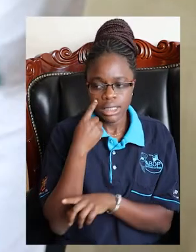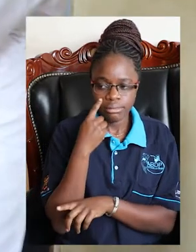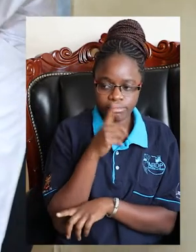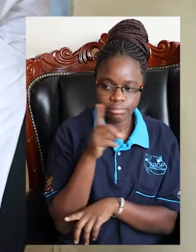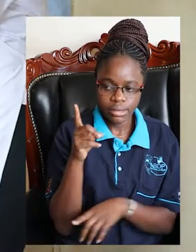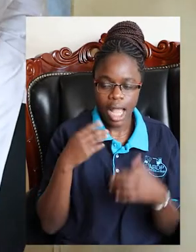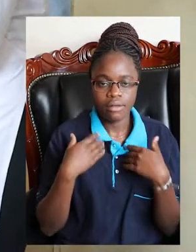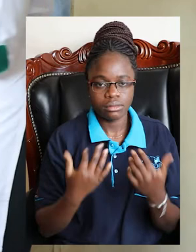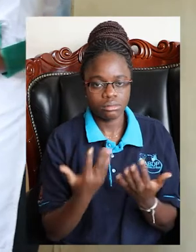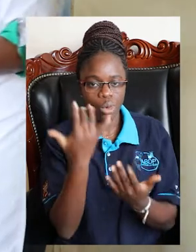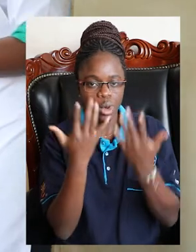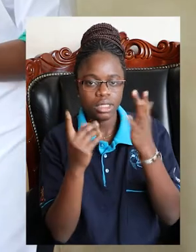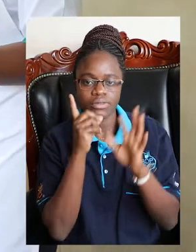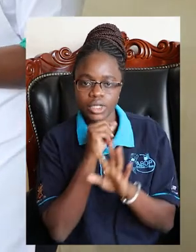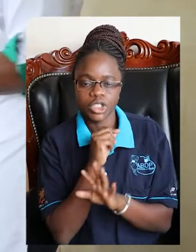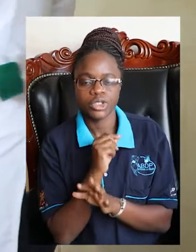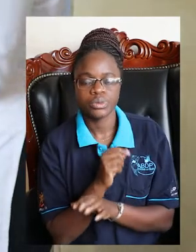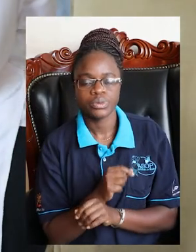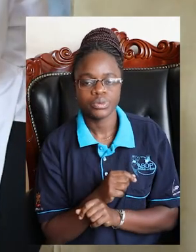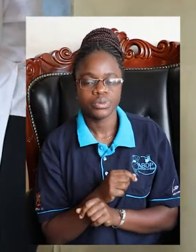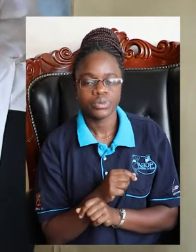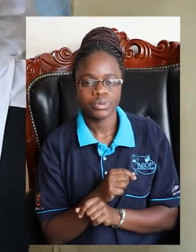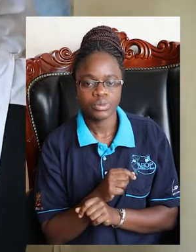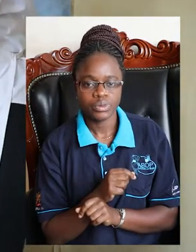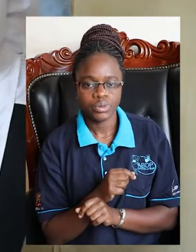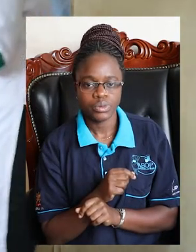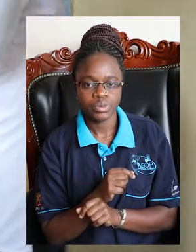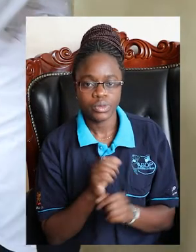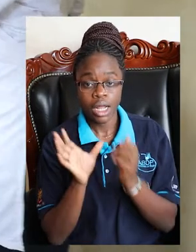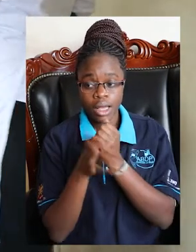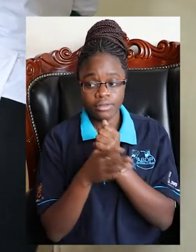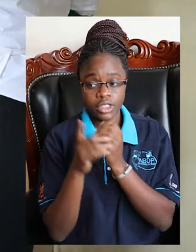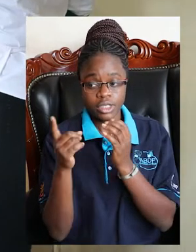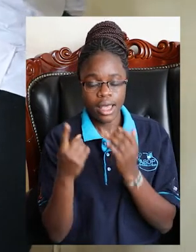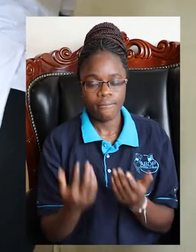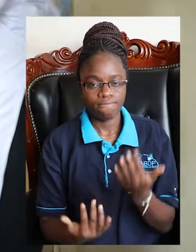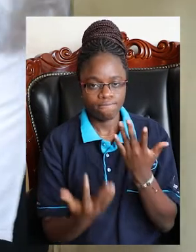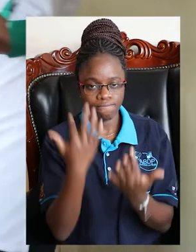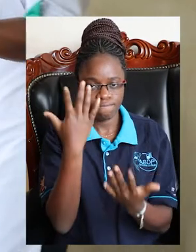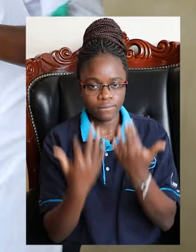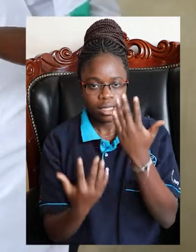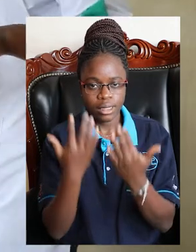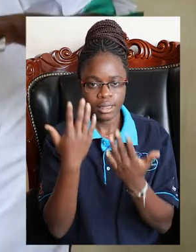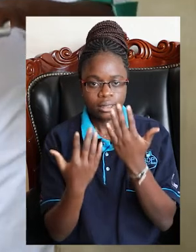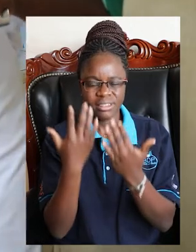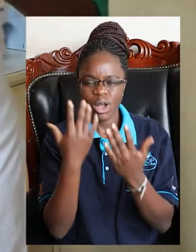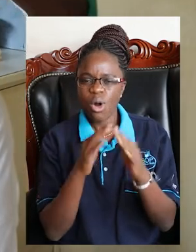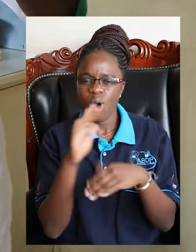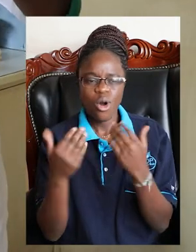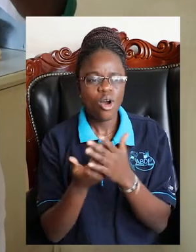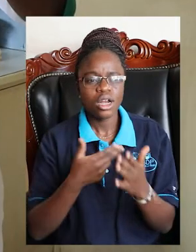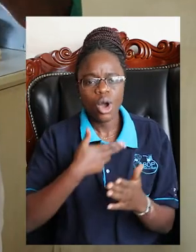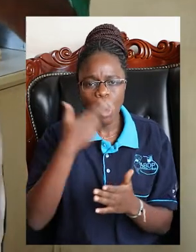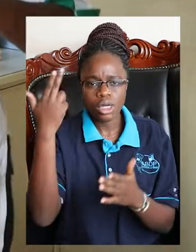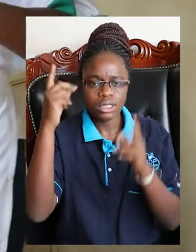our cowpeas here that is boiled, and then the fish, it is steamed, the fillet that